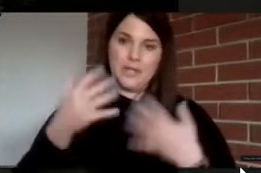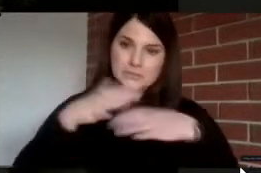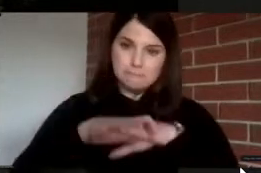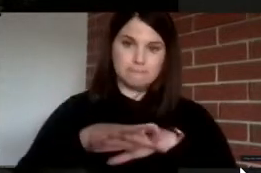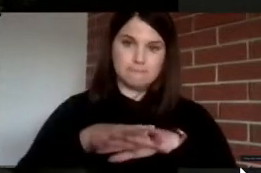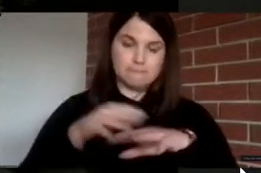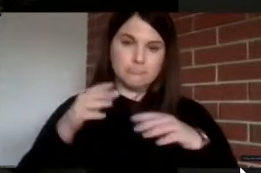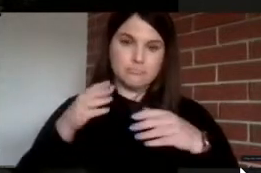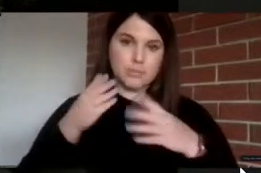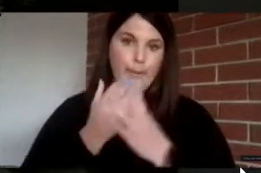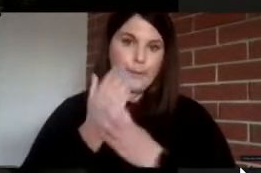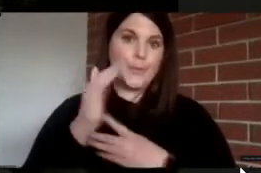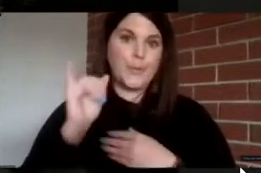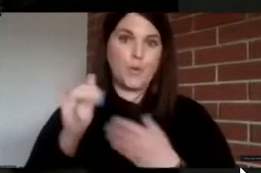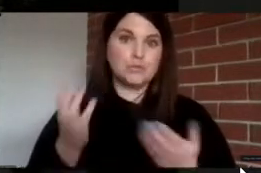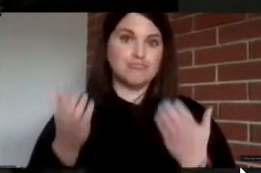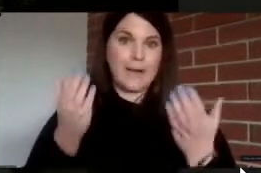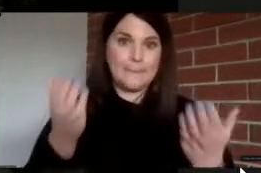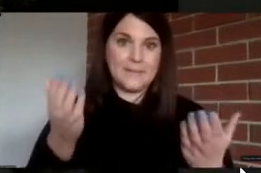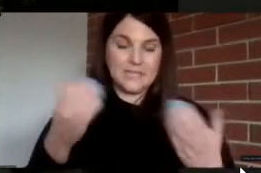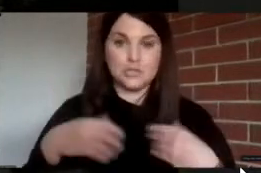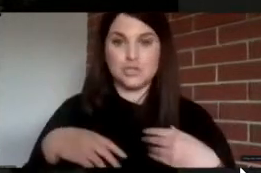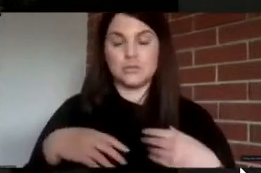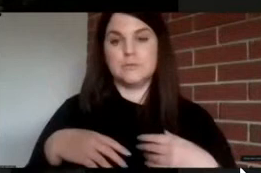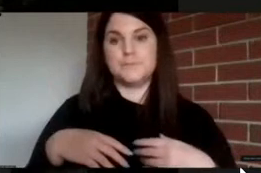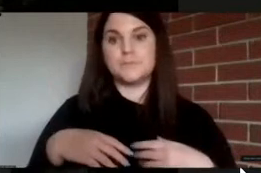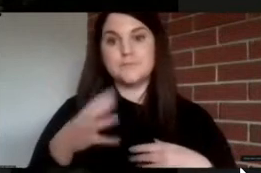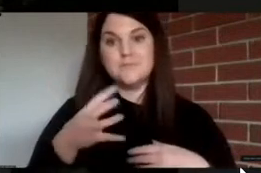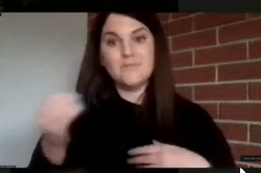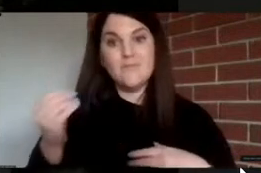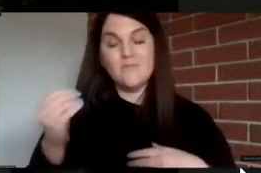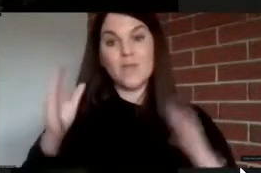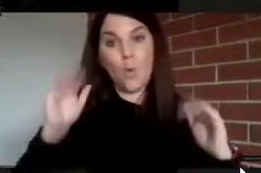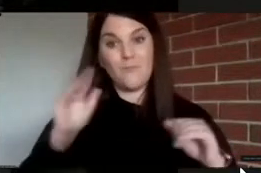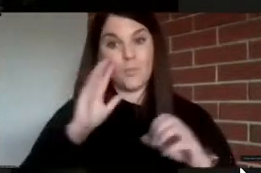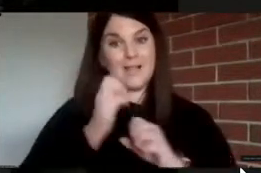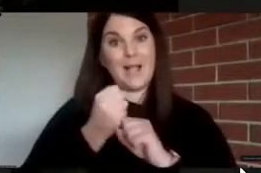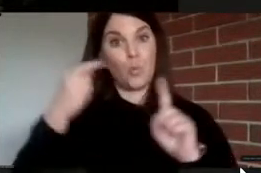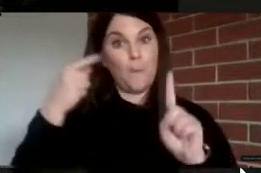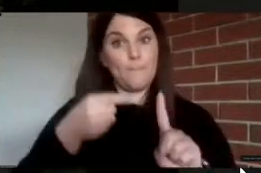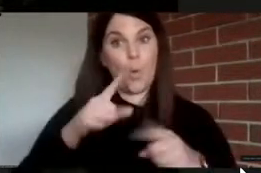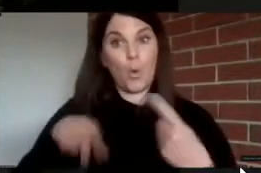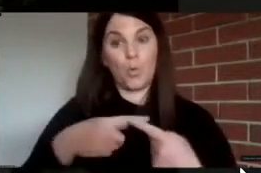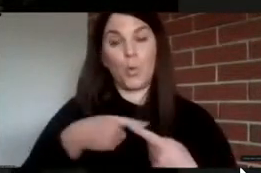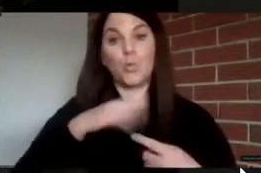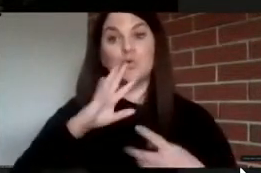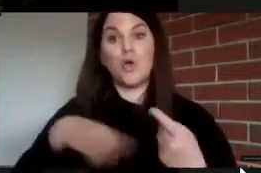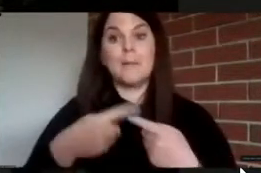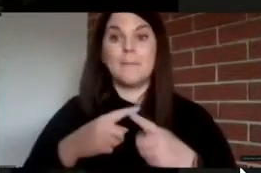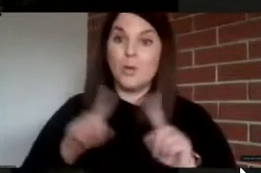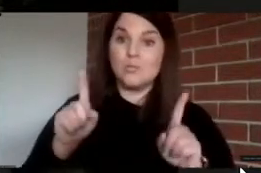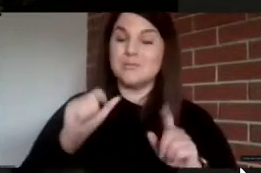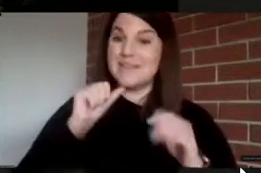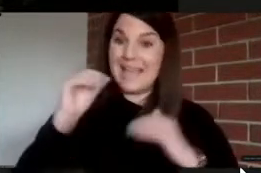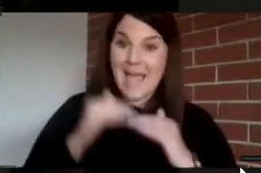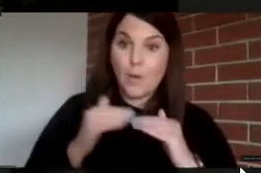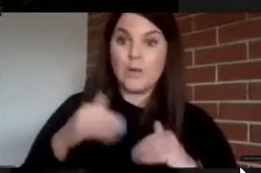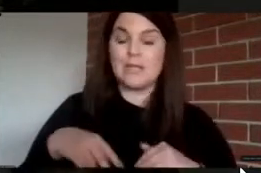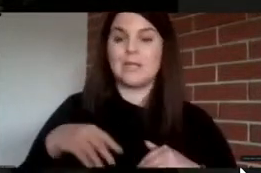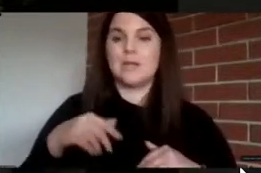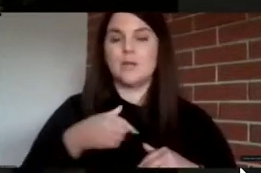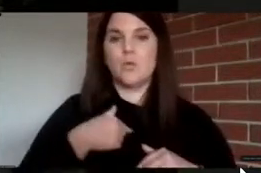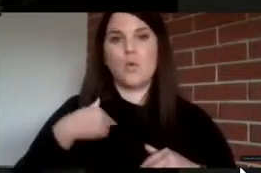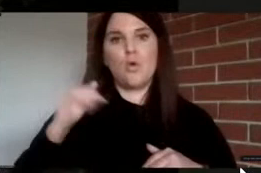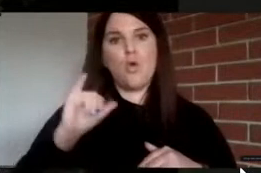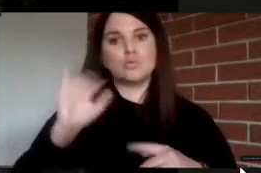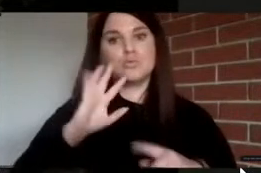these recommendations. And to the extent we can get to a point where every time we're talking about disparities or equity, we're also talking